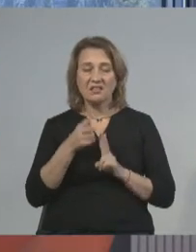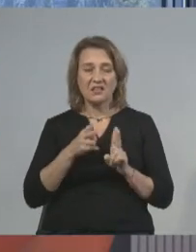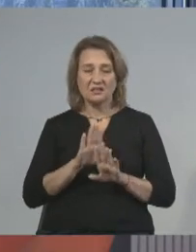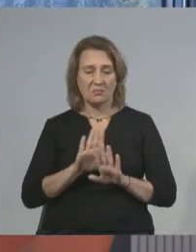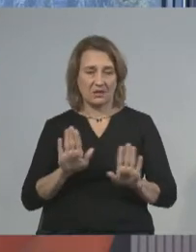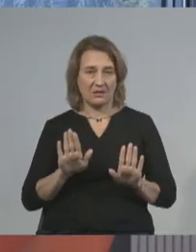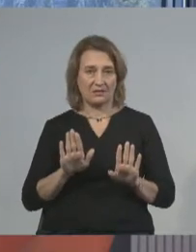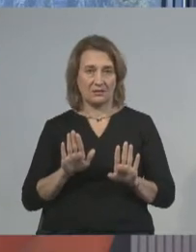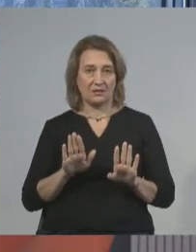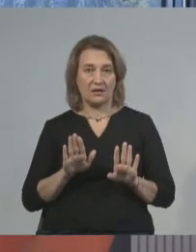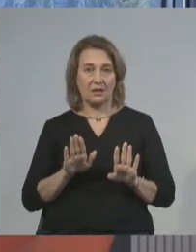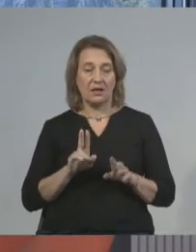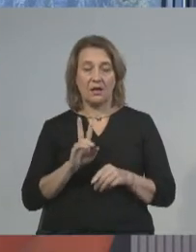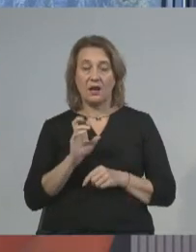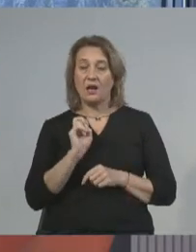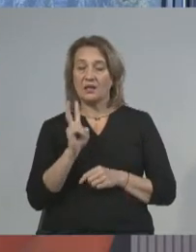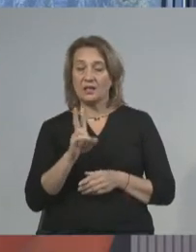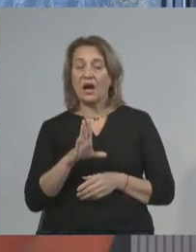uh